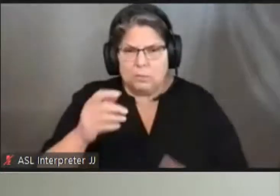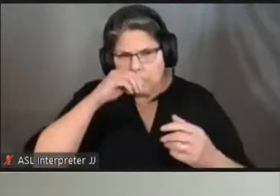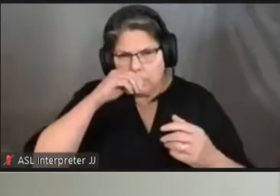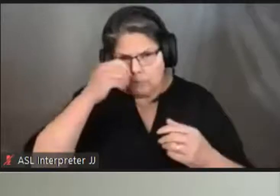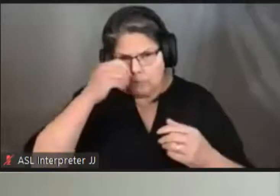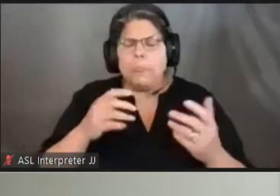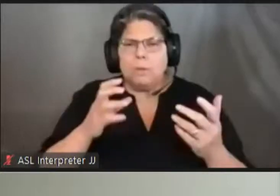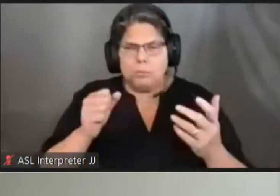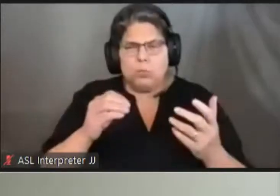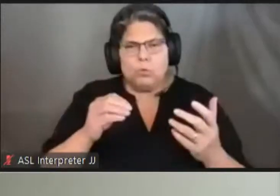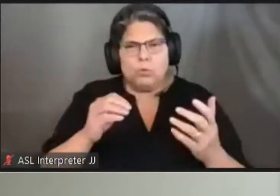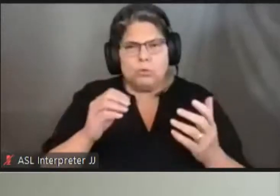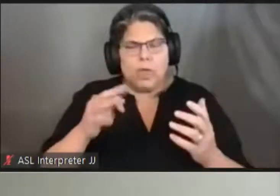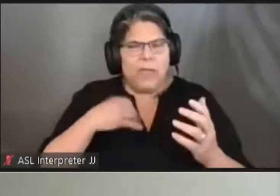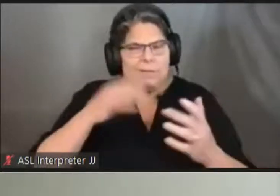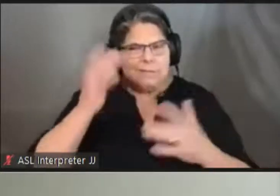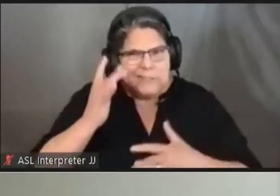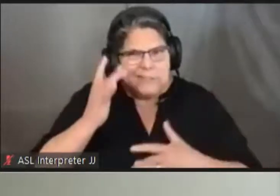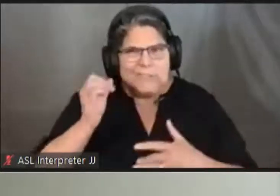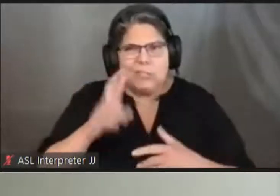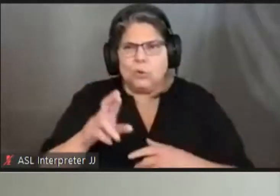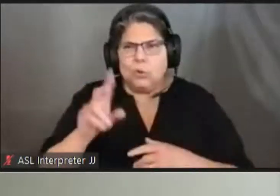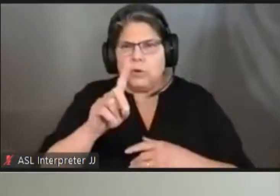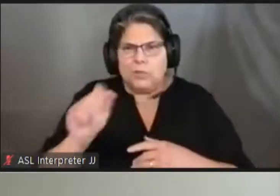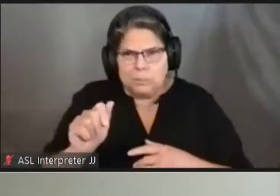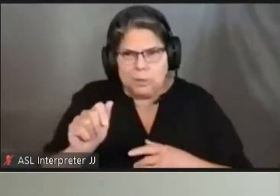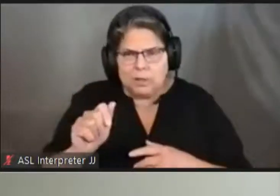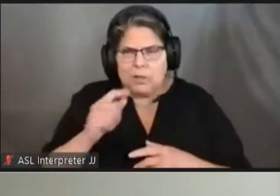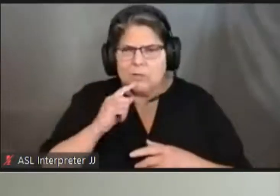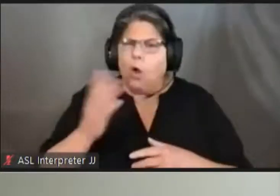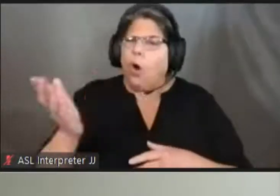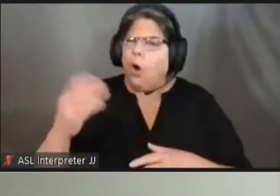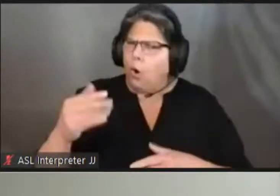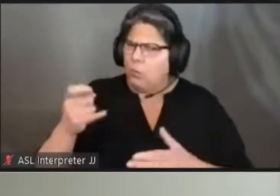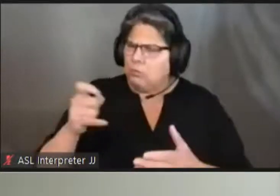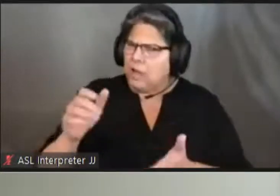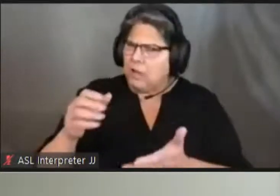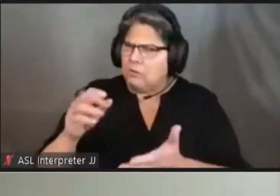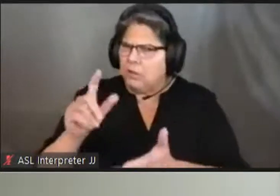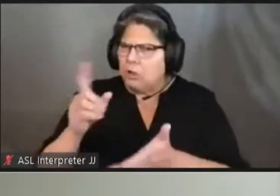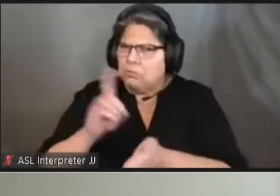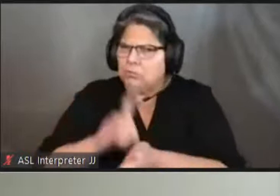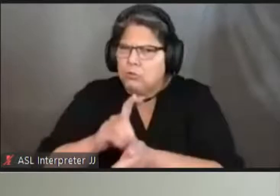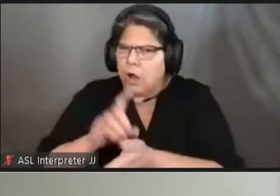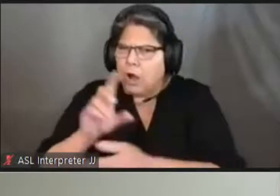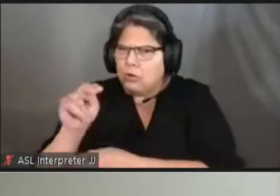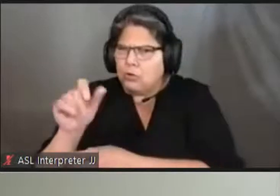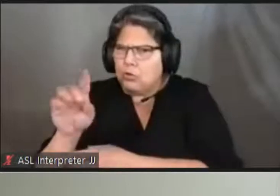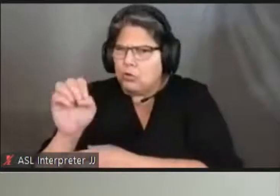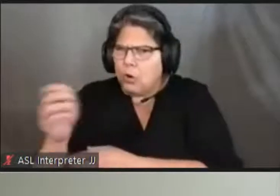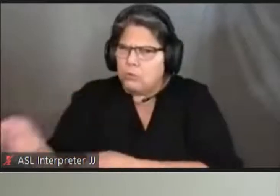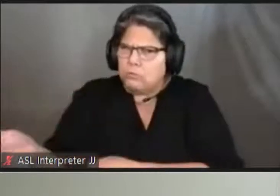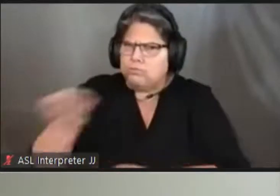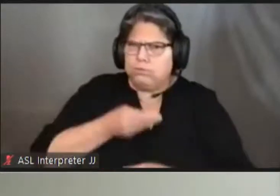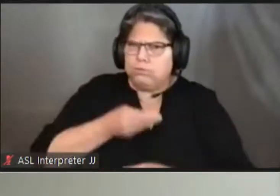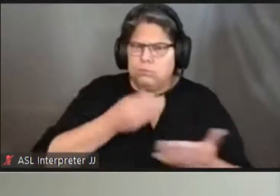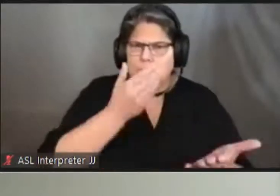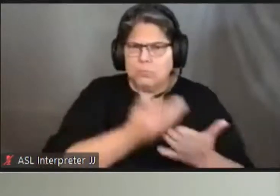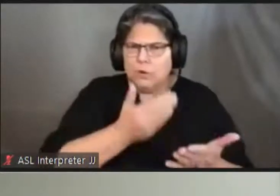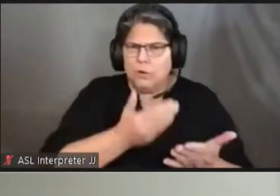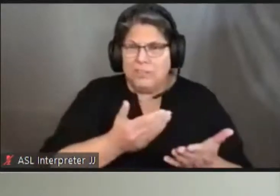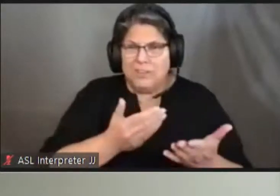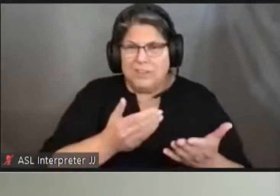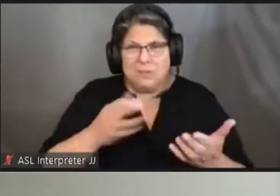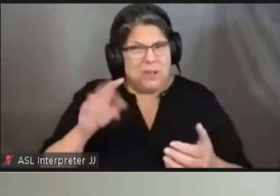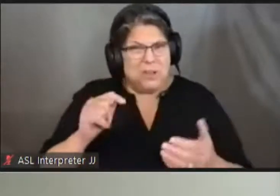disabilities, and we initially said, well, bring verification from your doctor. We found out here in Ukiah and in Mendocino County, and they